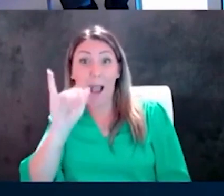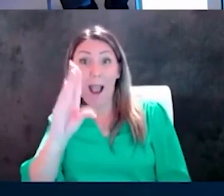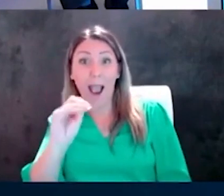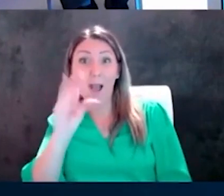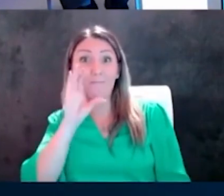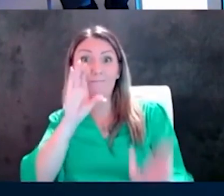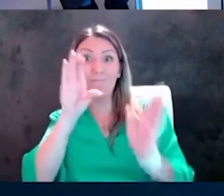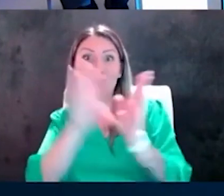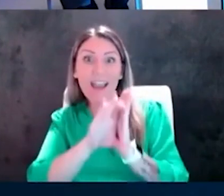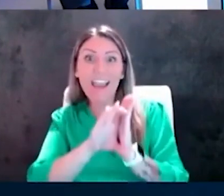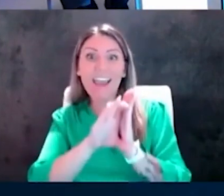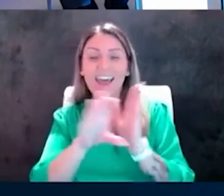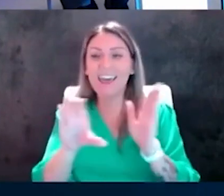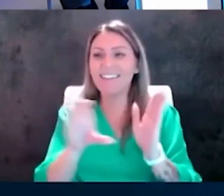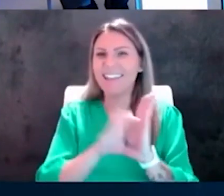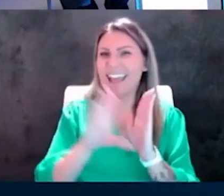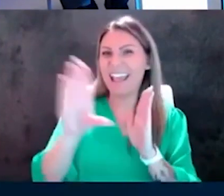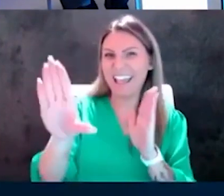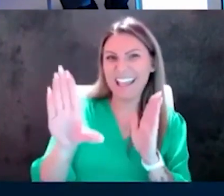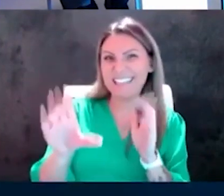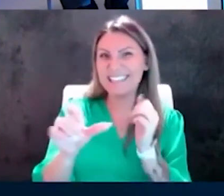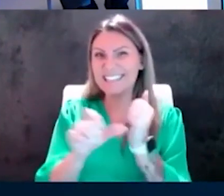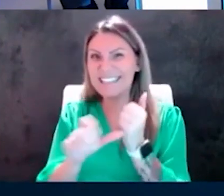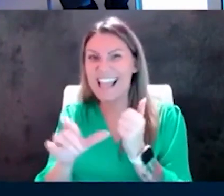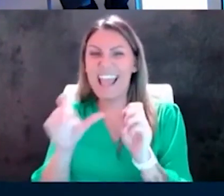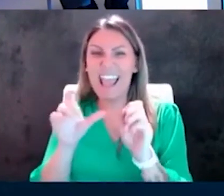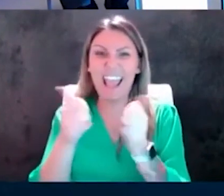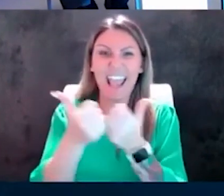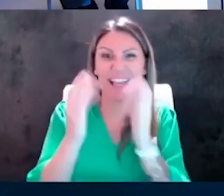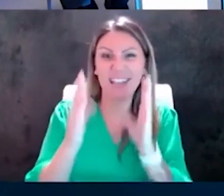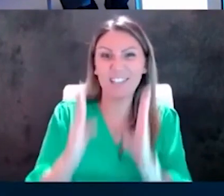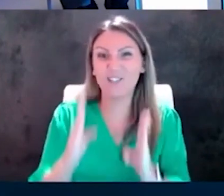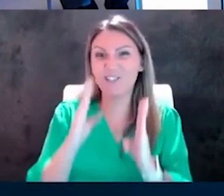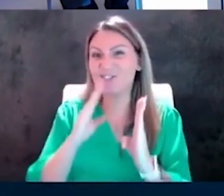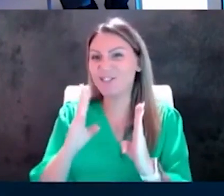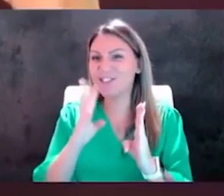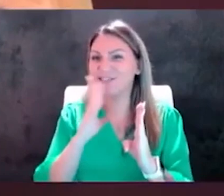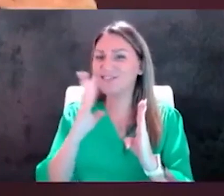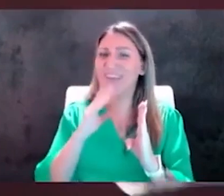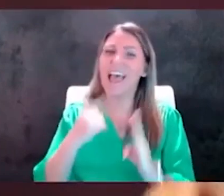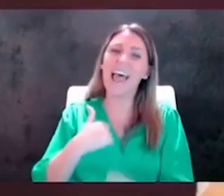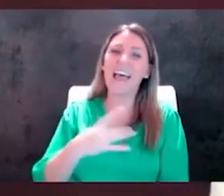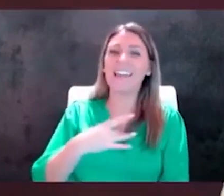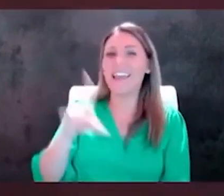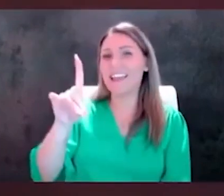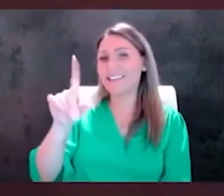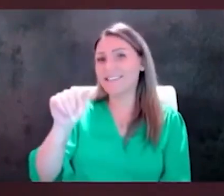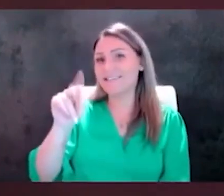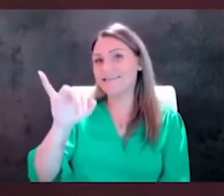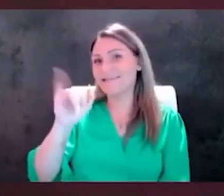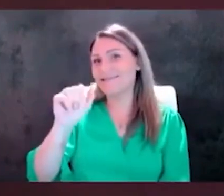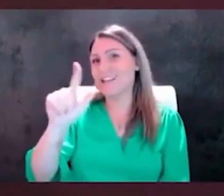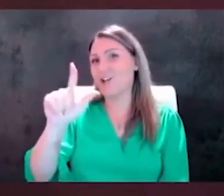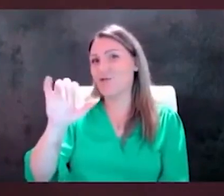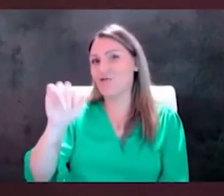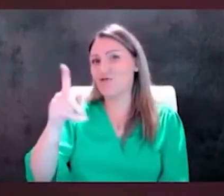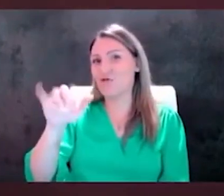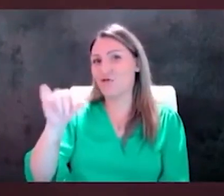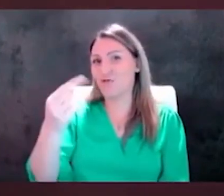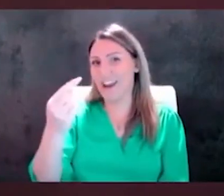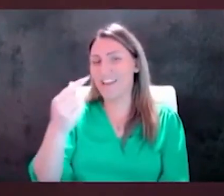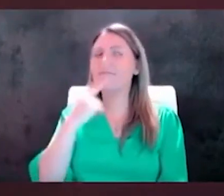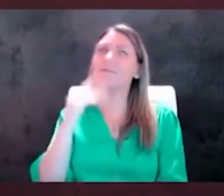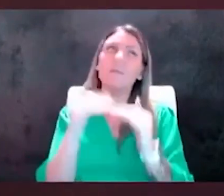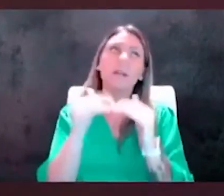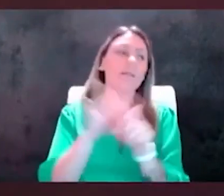Let's get his agents. Holy cow! Can we find a more handsome guy? Talk to his I people. like the Daniel Craig comparison myself. Fair enough. Fair enough. I'm not sure if it's very